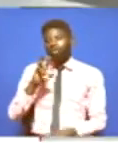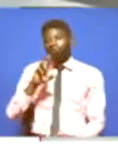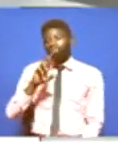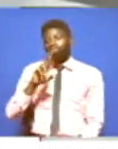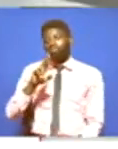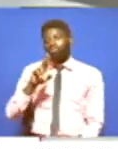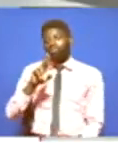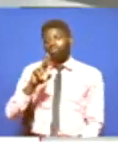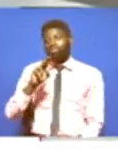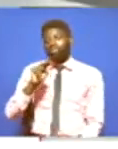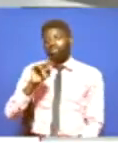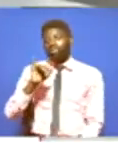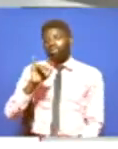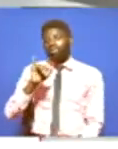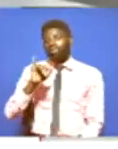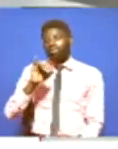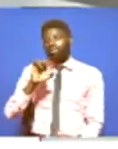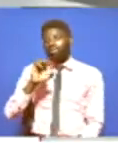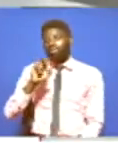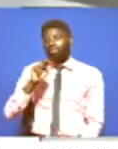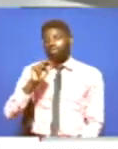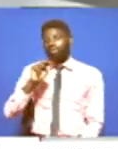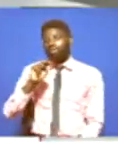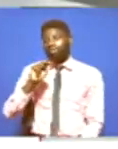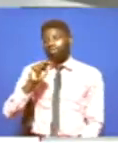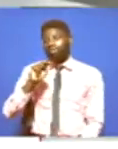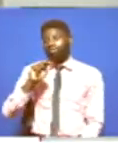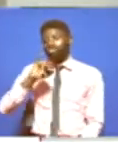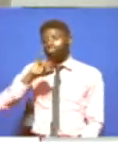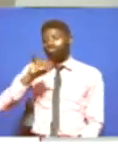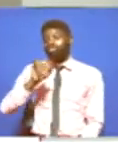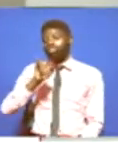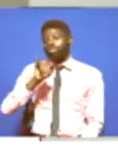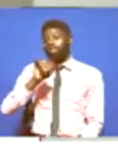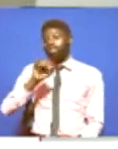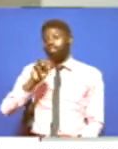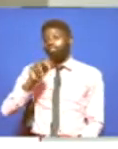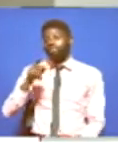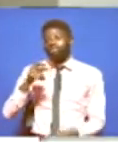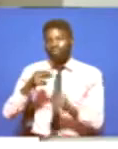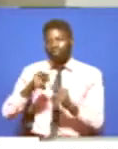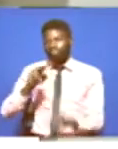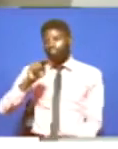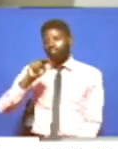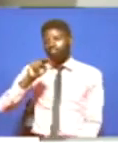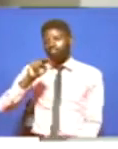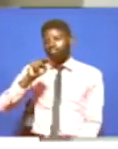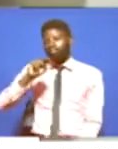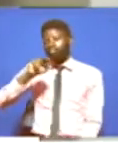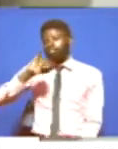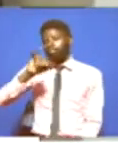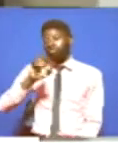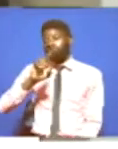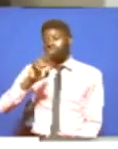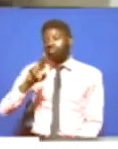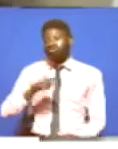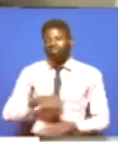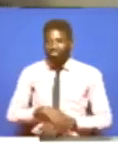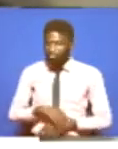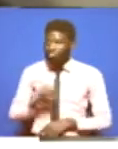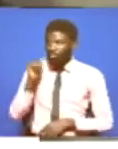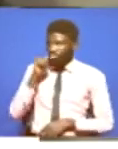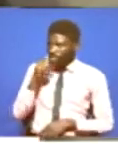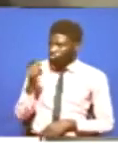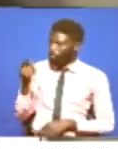Kathangu. Well, Kathangu. Thank you, Mom. Welcome. It's an extreme pleasure and honor, a privilege to have you as a guest on